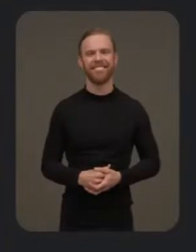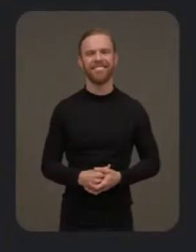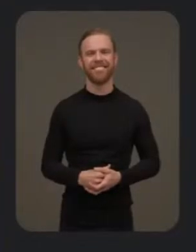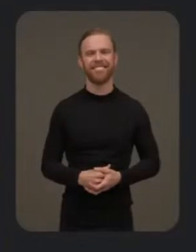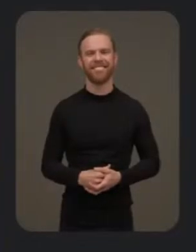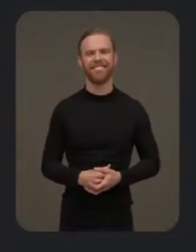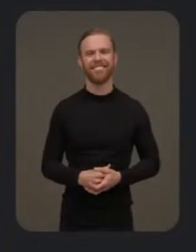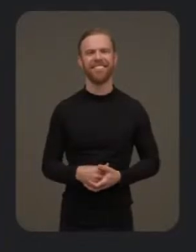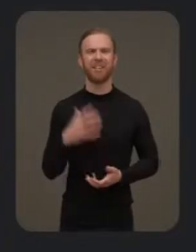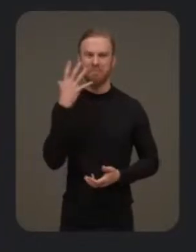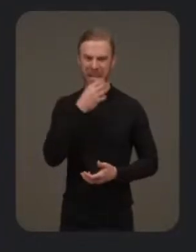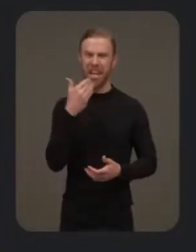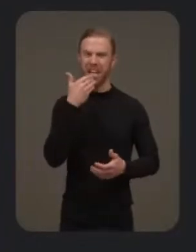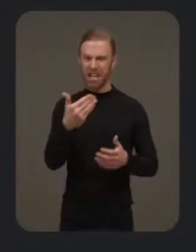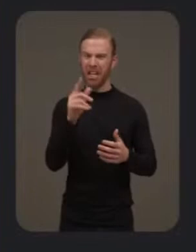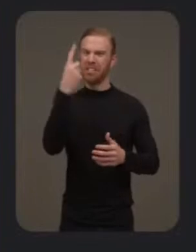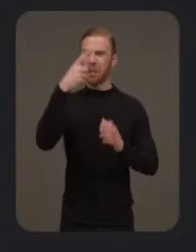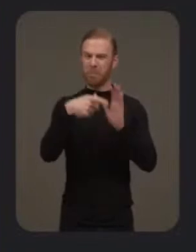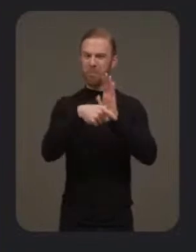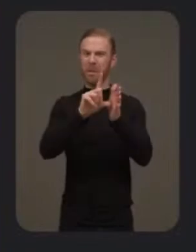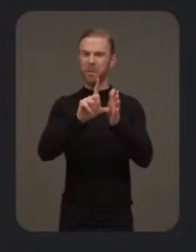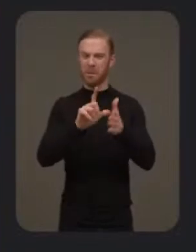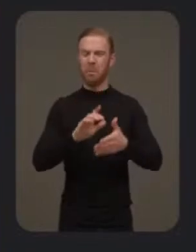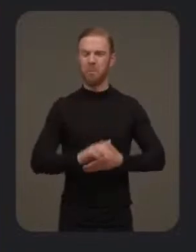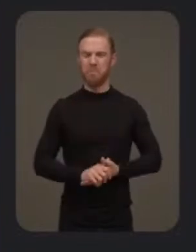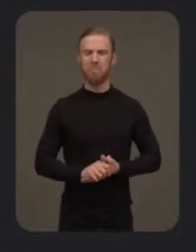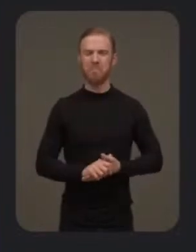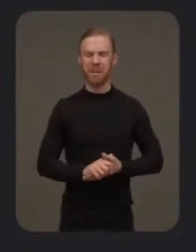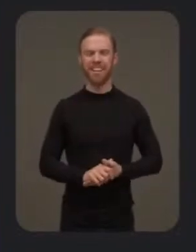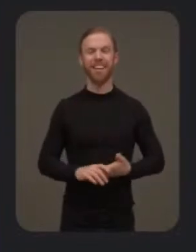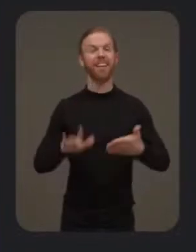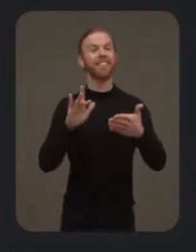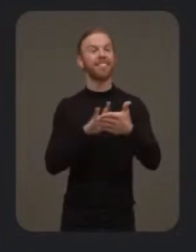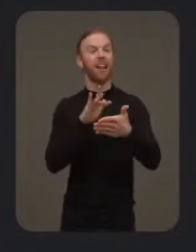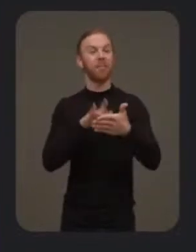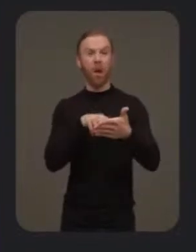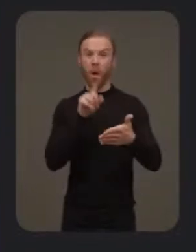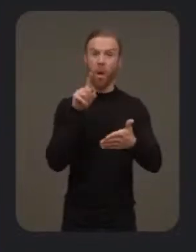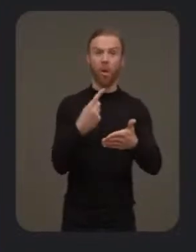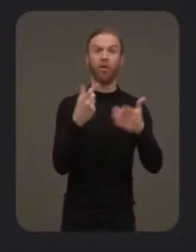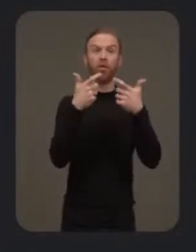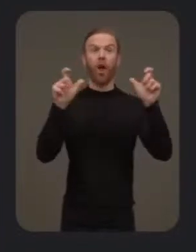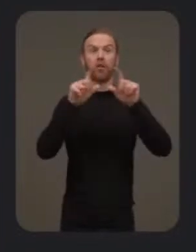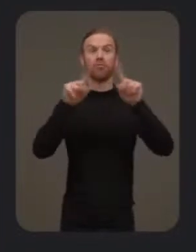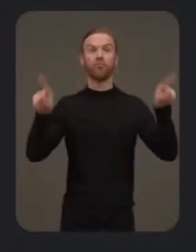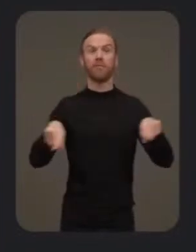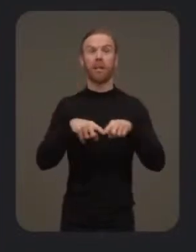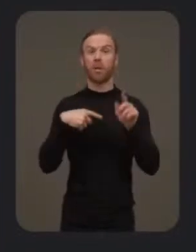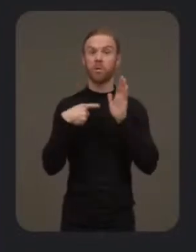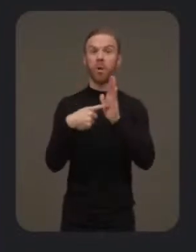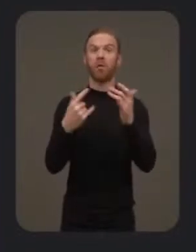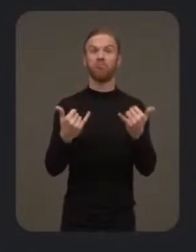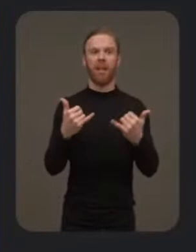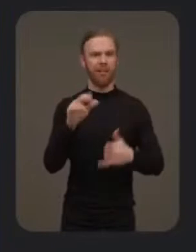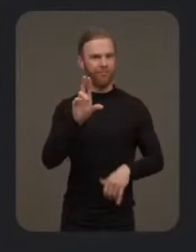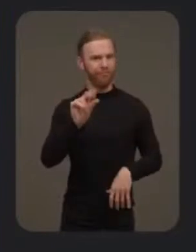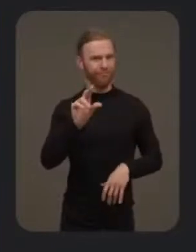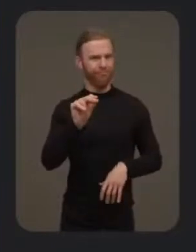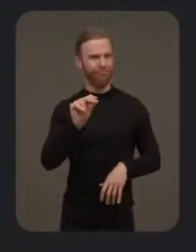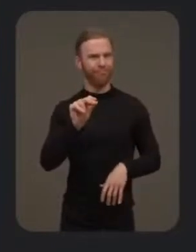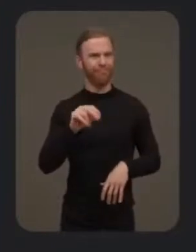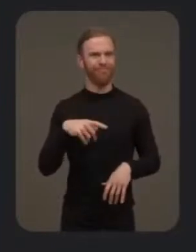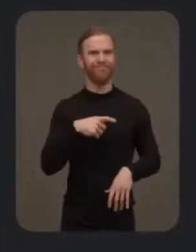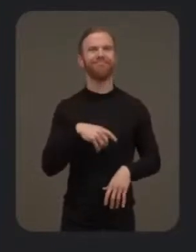That's a pretty good first review. Now, tablets aren't the only large screen device we want to show you today.